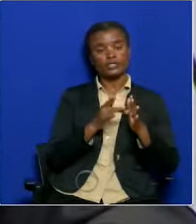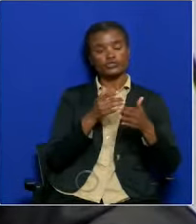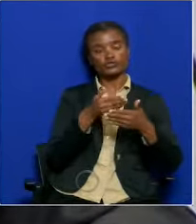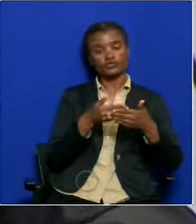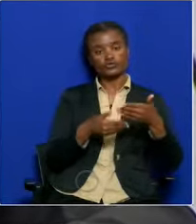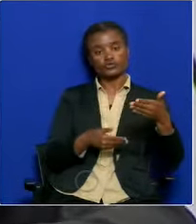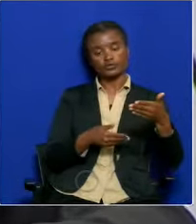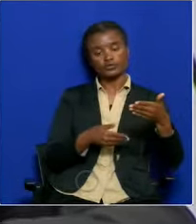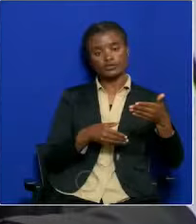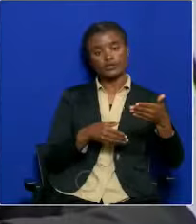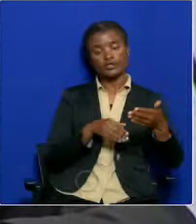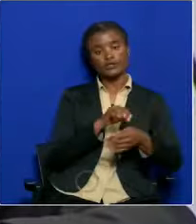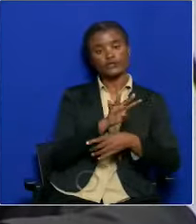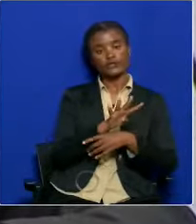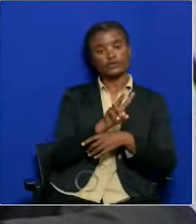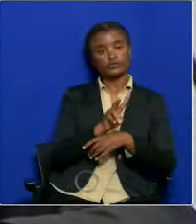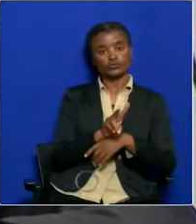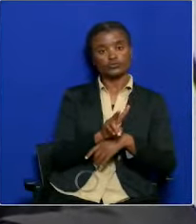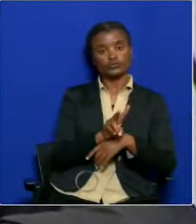42.